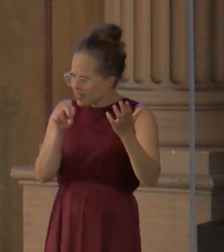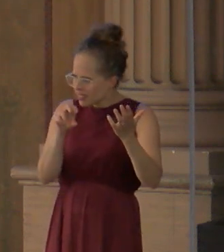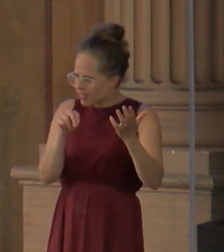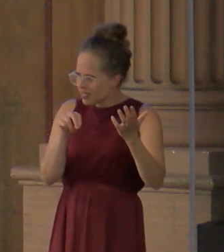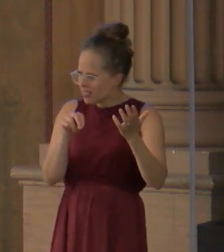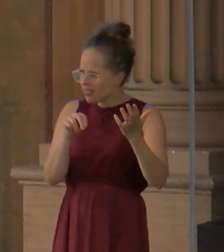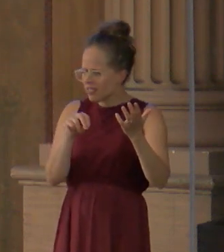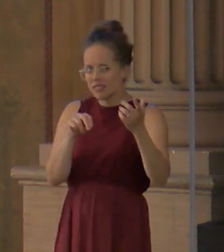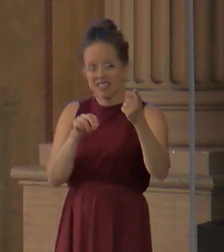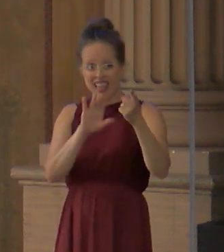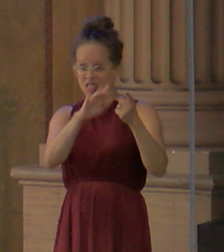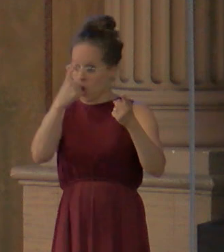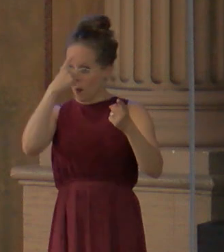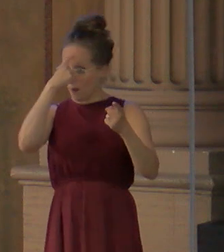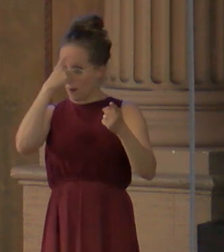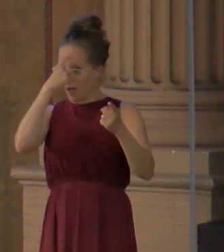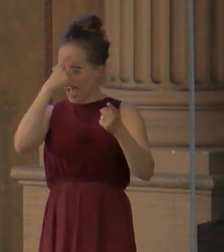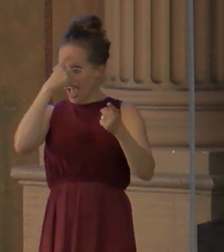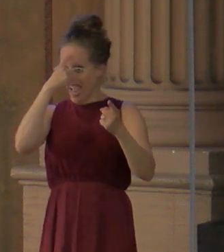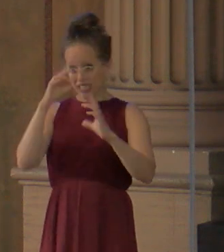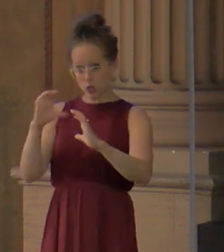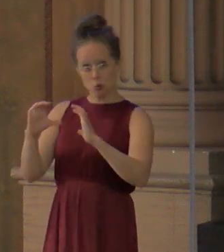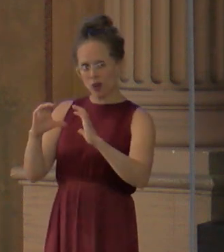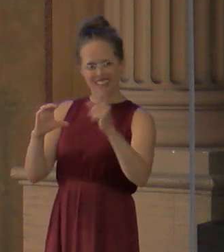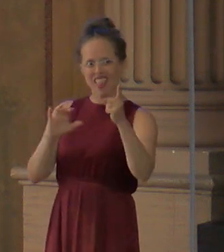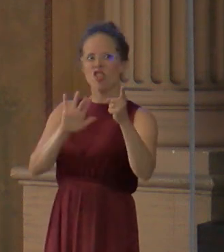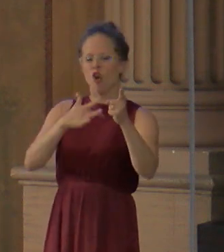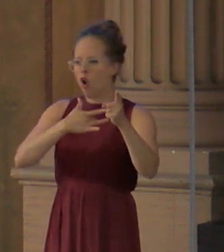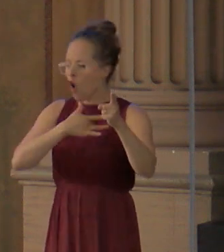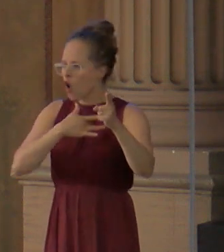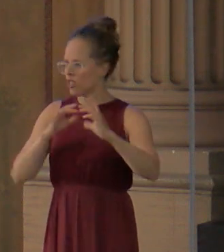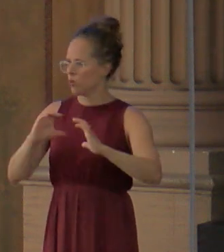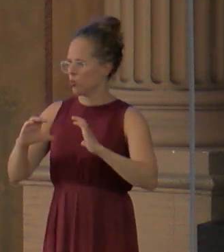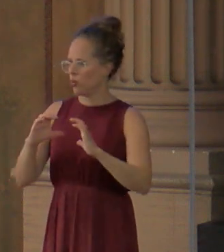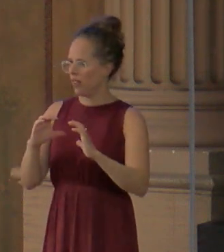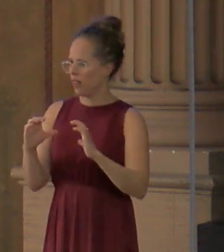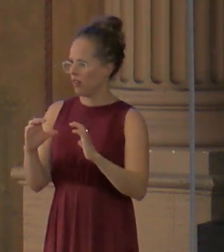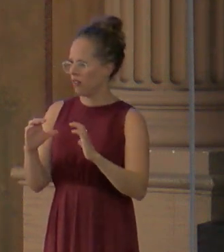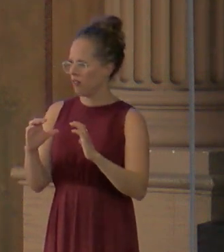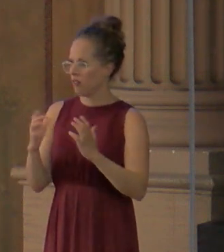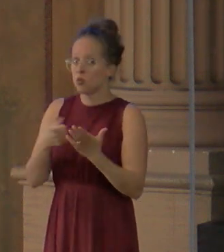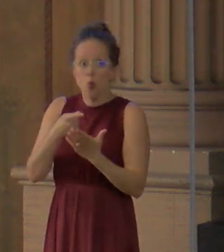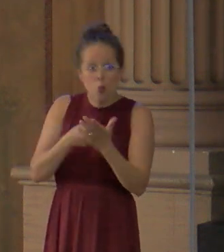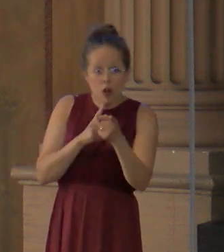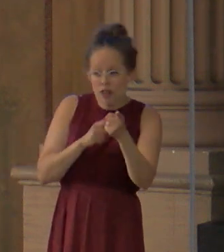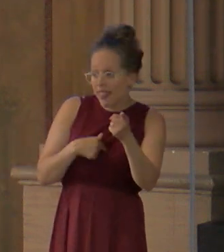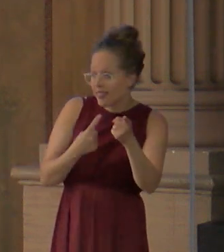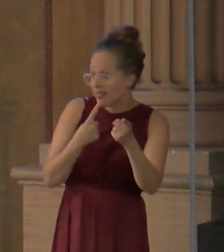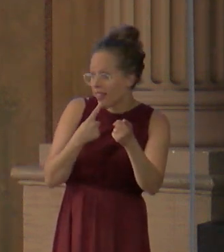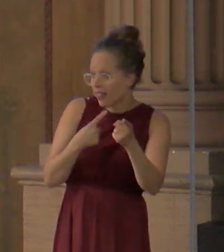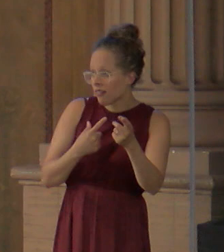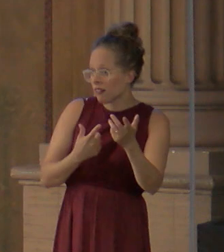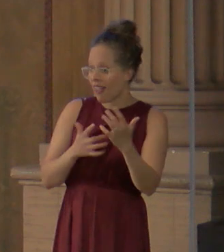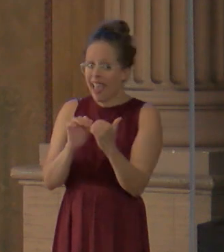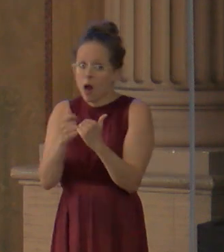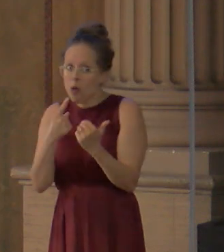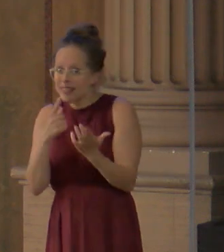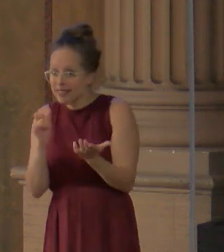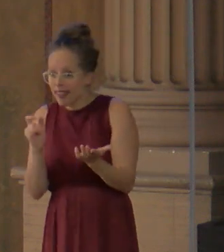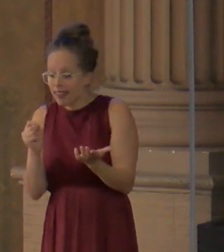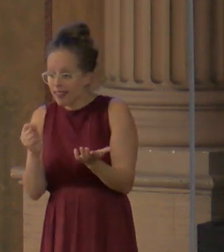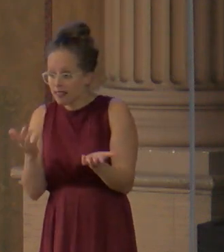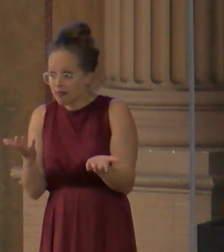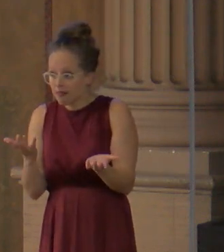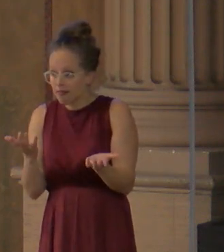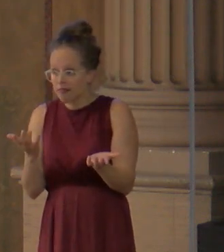actually speaking their heart as well. It also matters what they're saying. It also matters how they're saying it. And Proverbs are